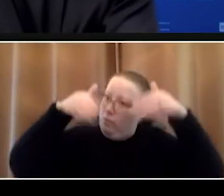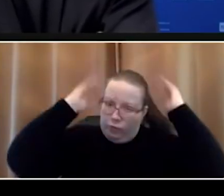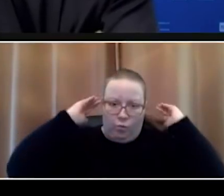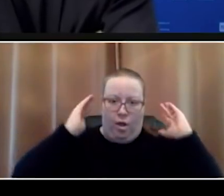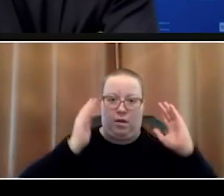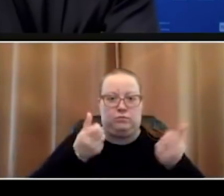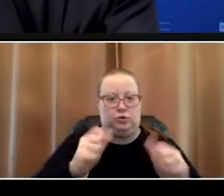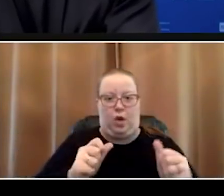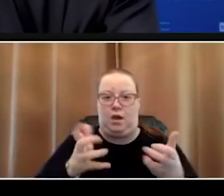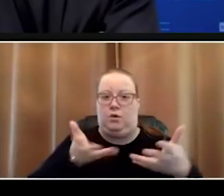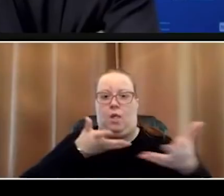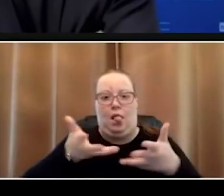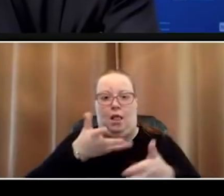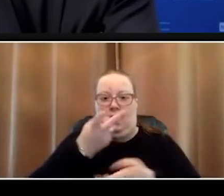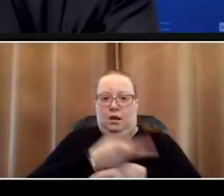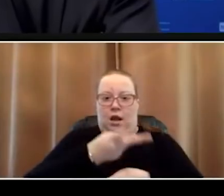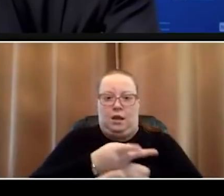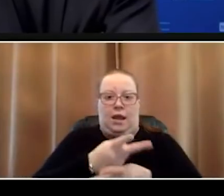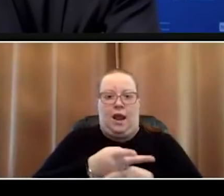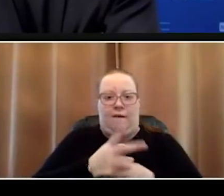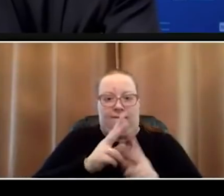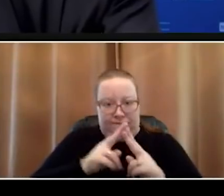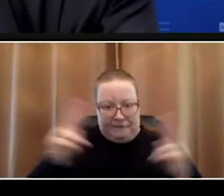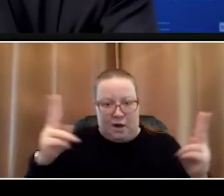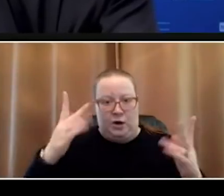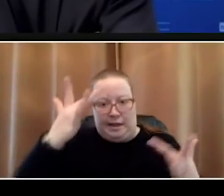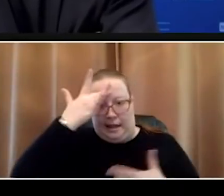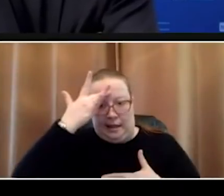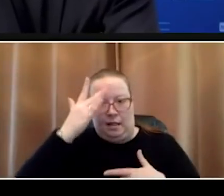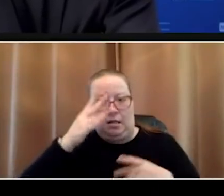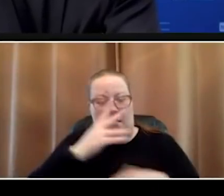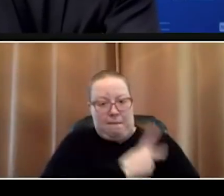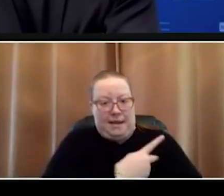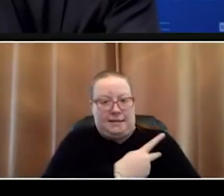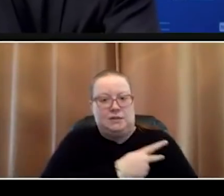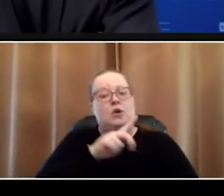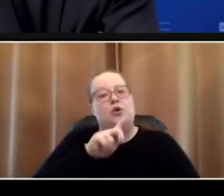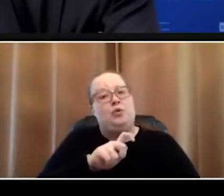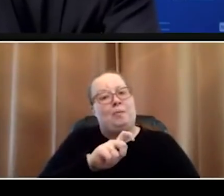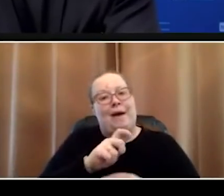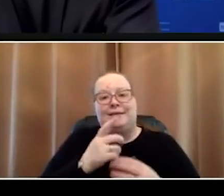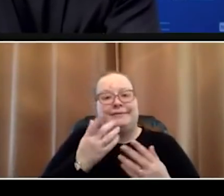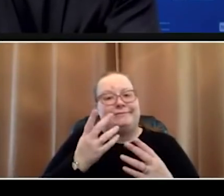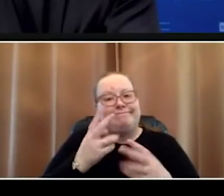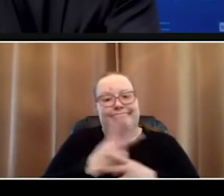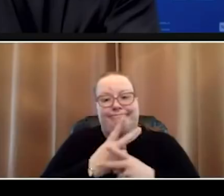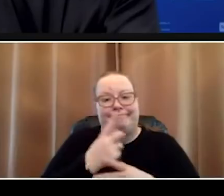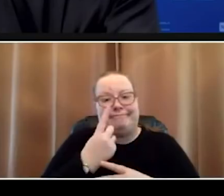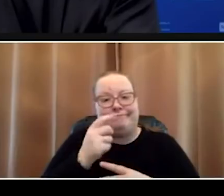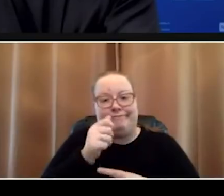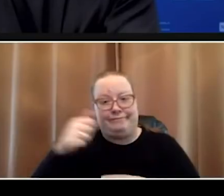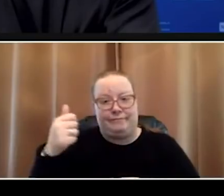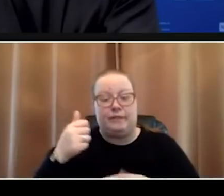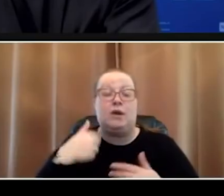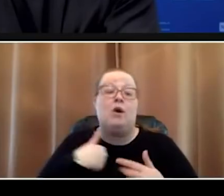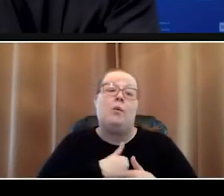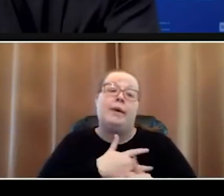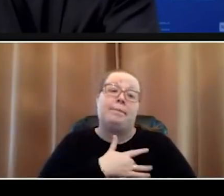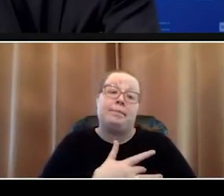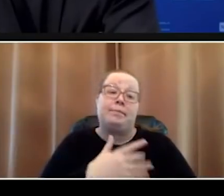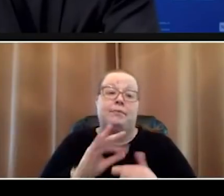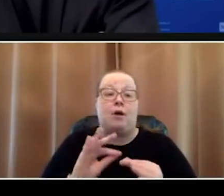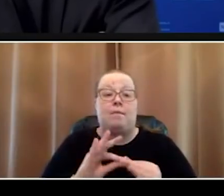ill patients, you need to go to another level. We often speak of medical students and nursing